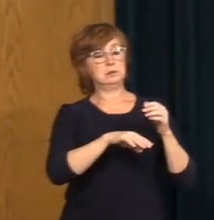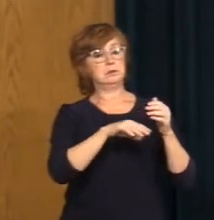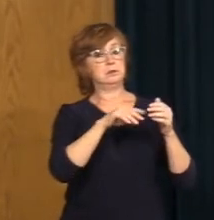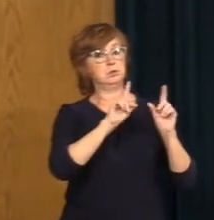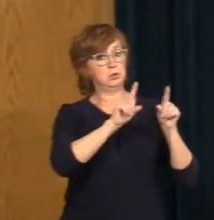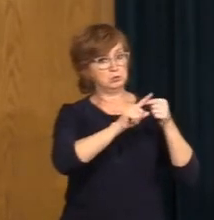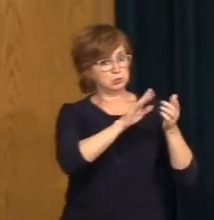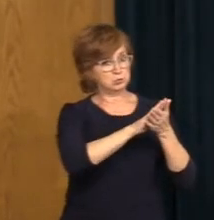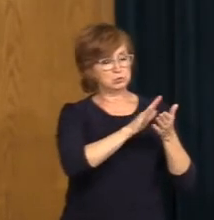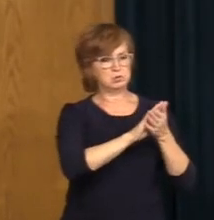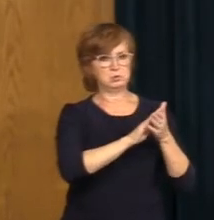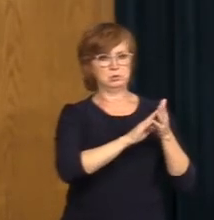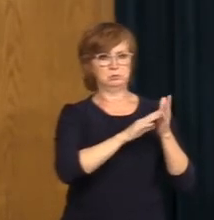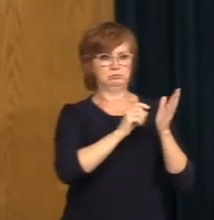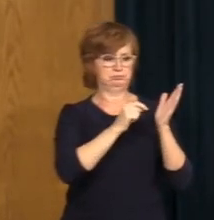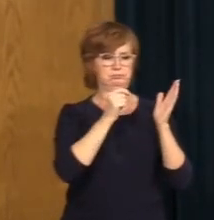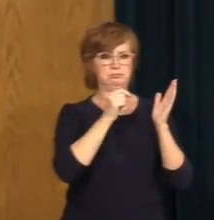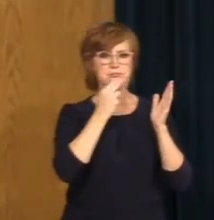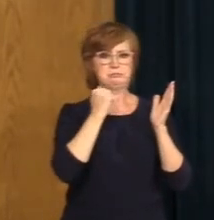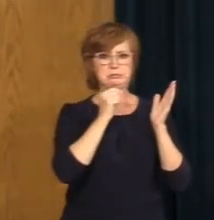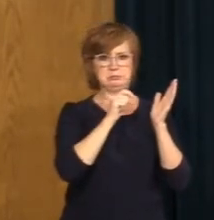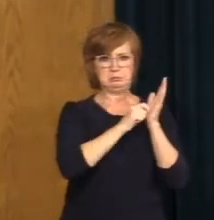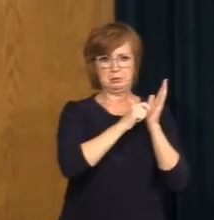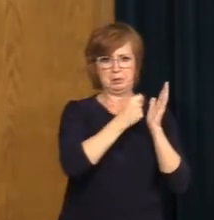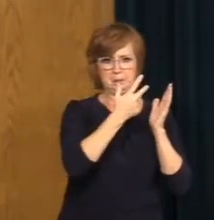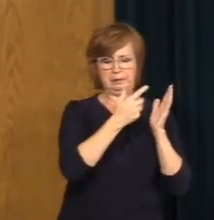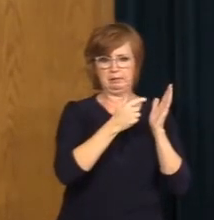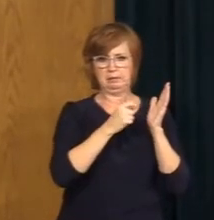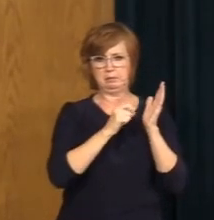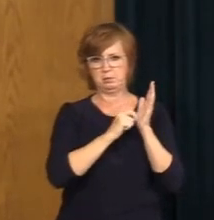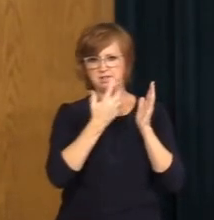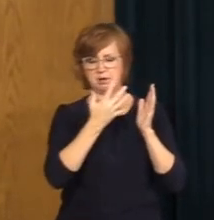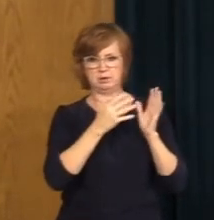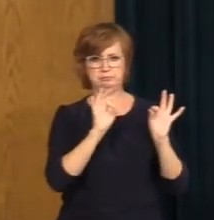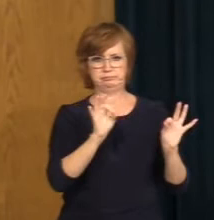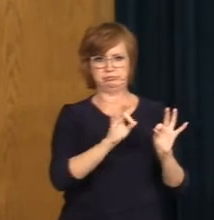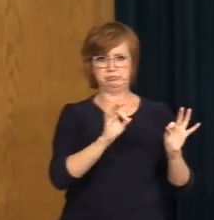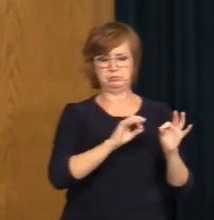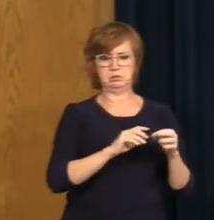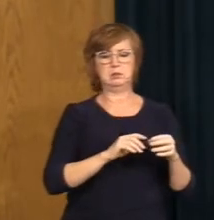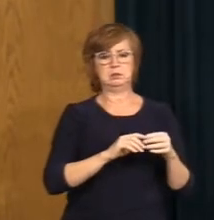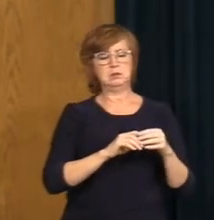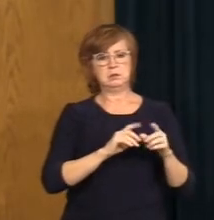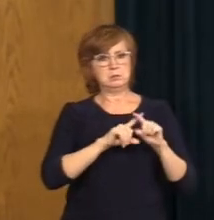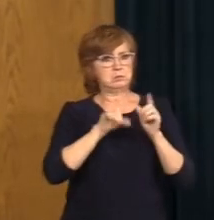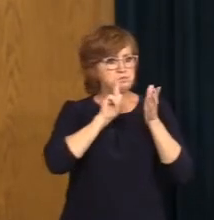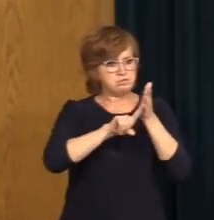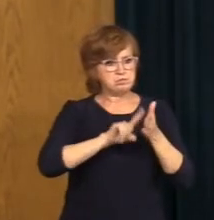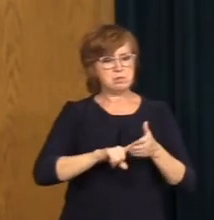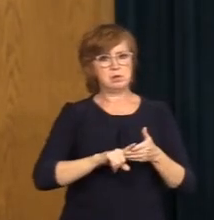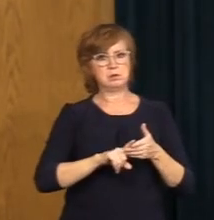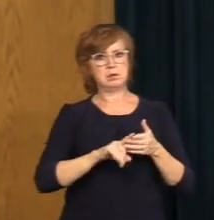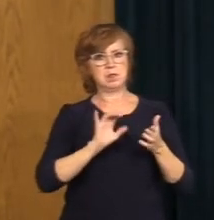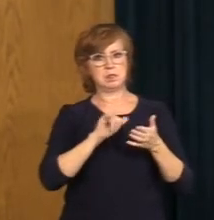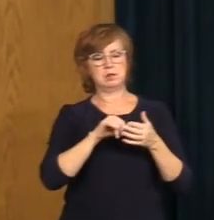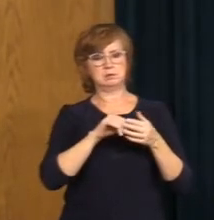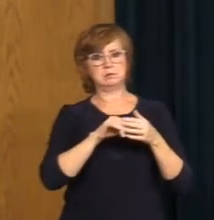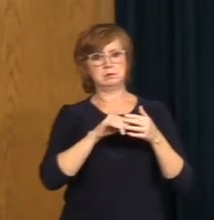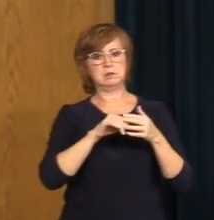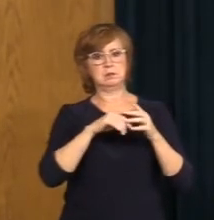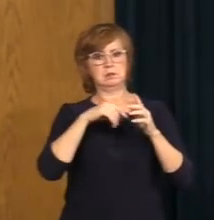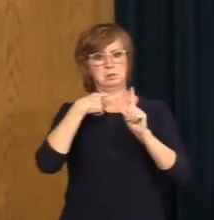everything we're looking at shows that there's sufficient testing happening throughout the province, and the test positivity rate overall remains low, which is very